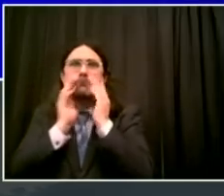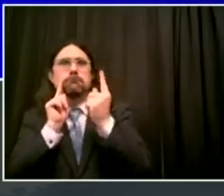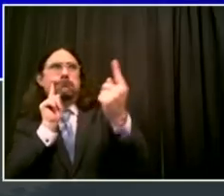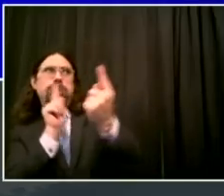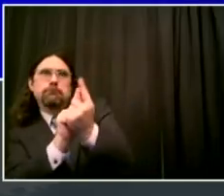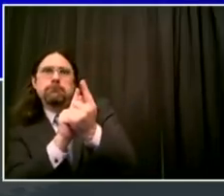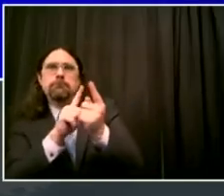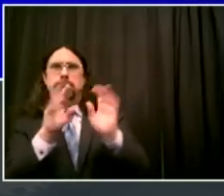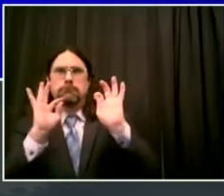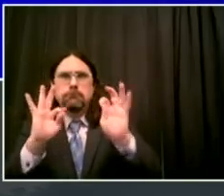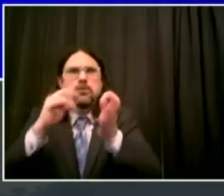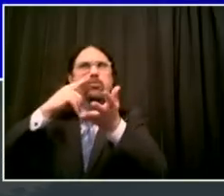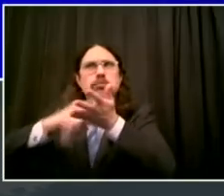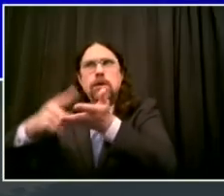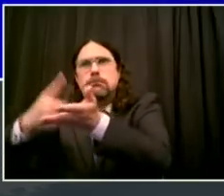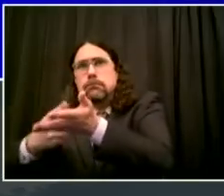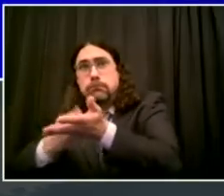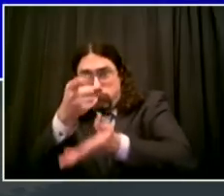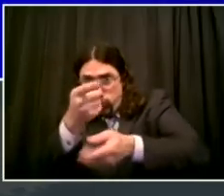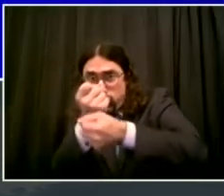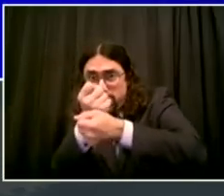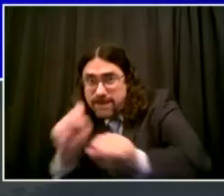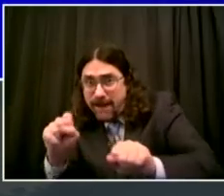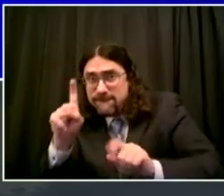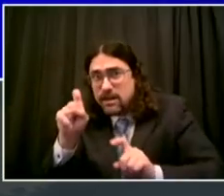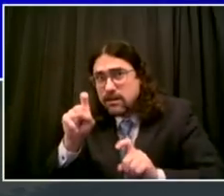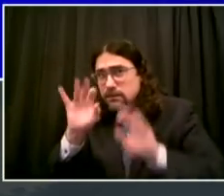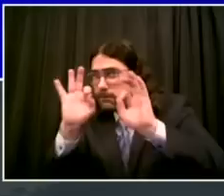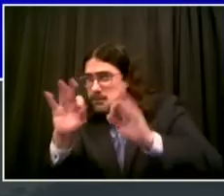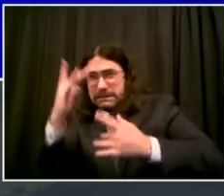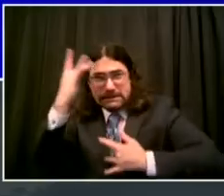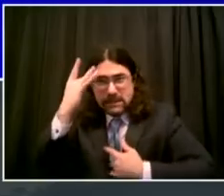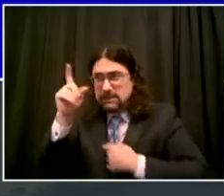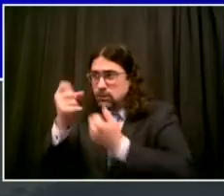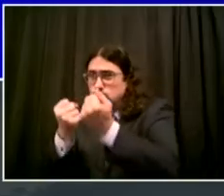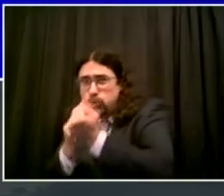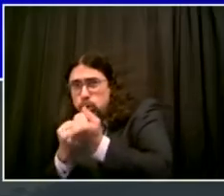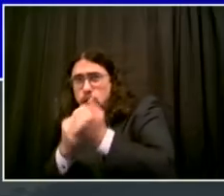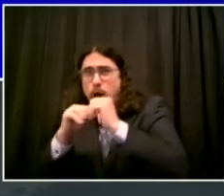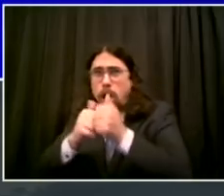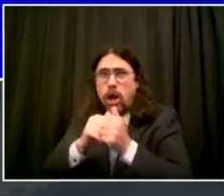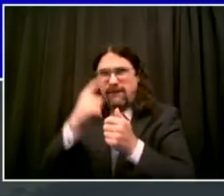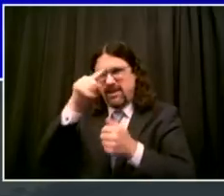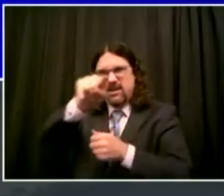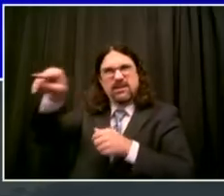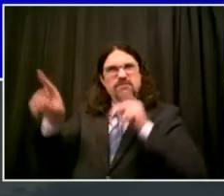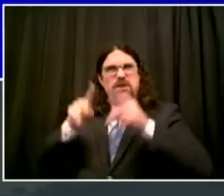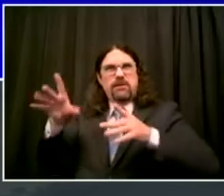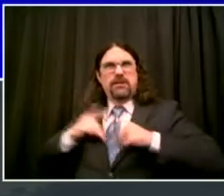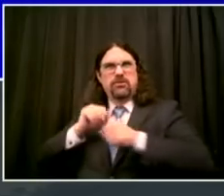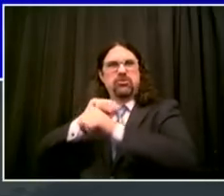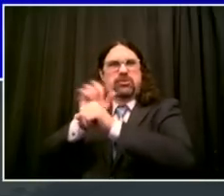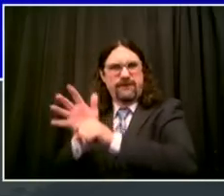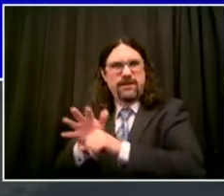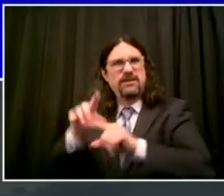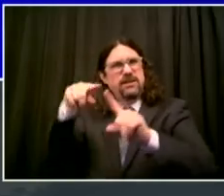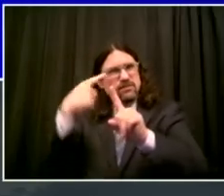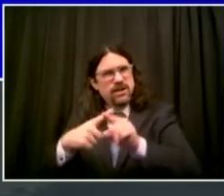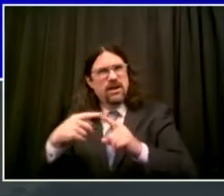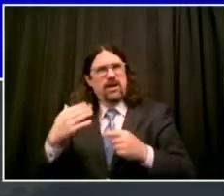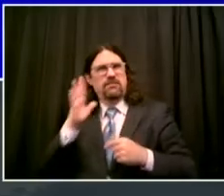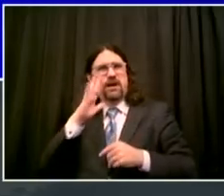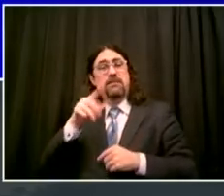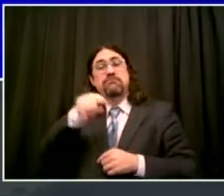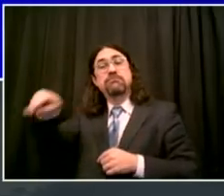40 languages. Among our monitors, more than 300 are from the hardest hit communities in New York City,